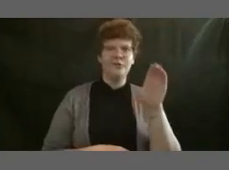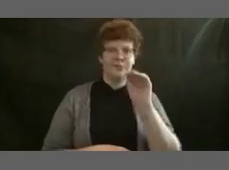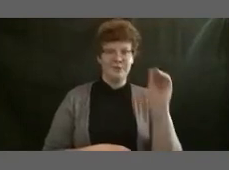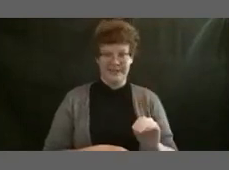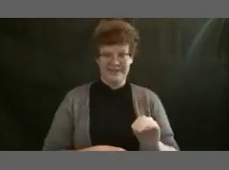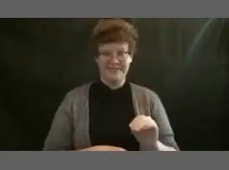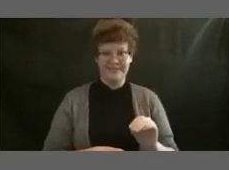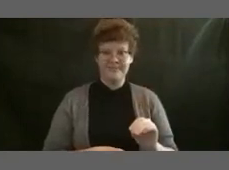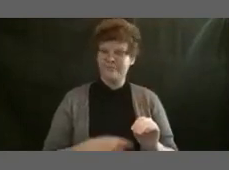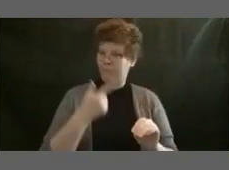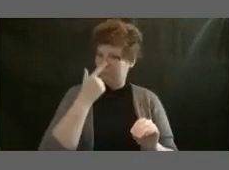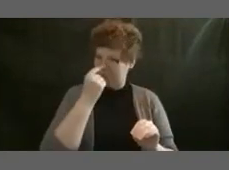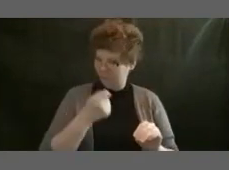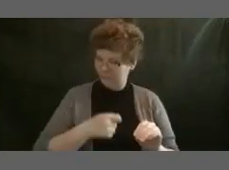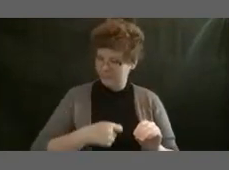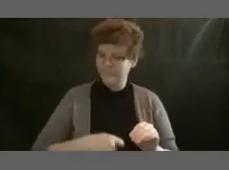Interesting.